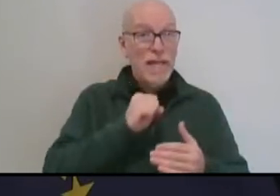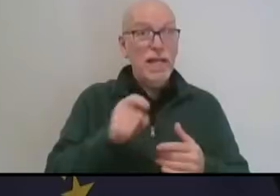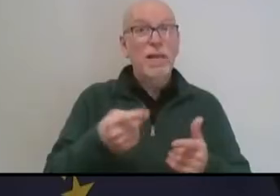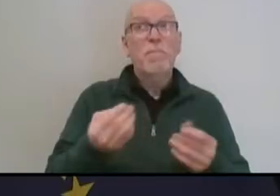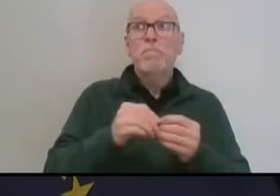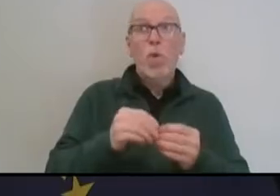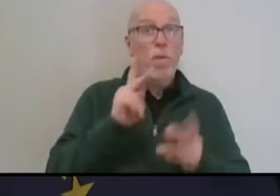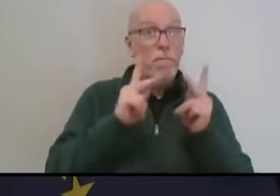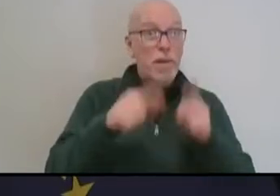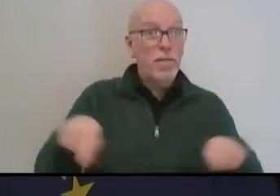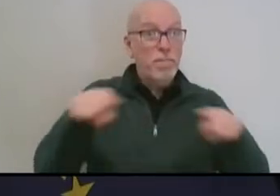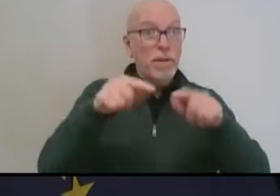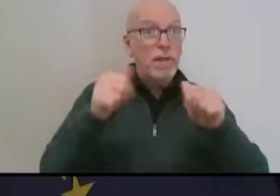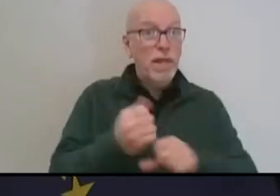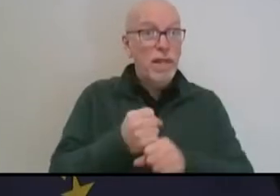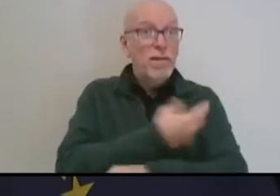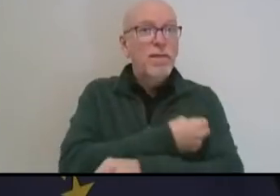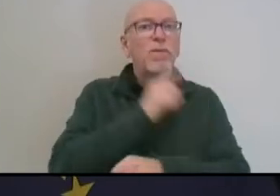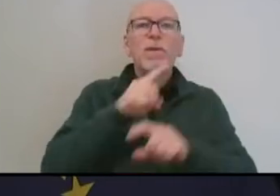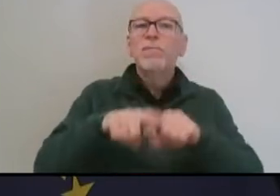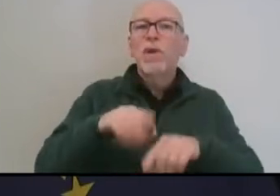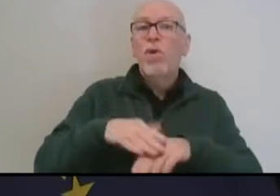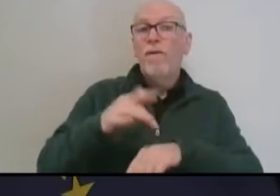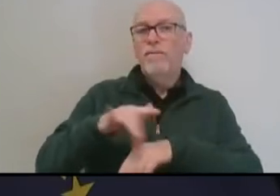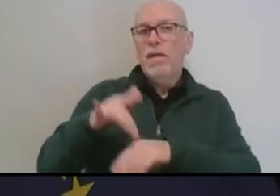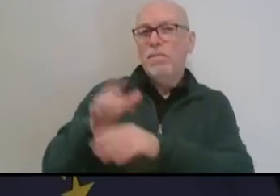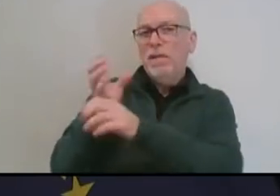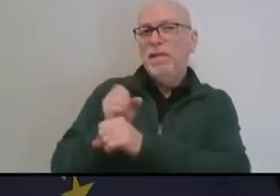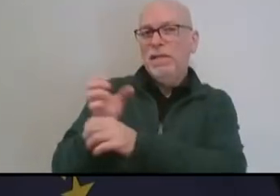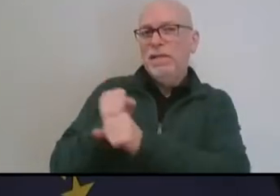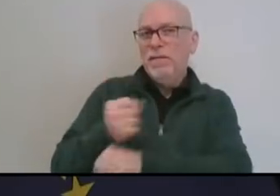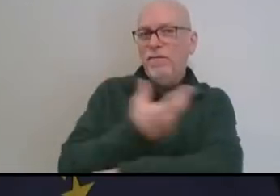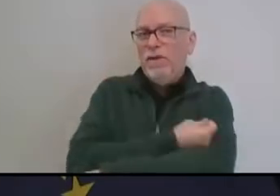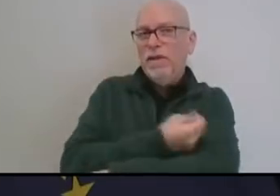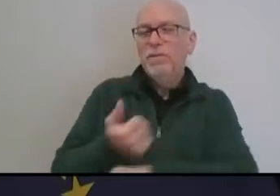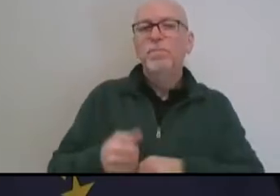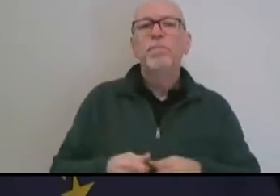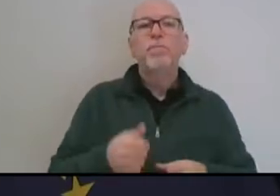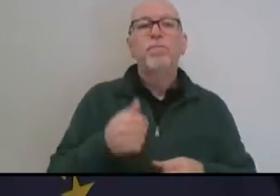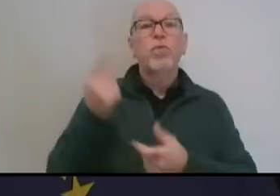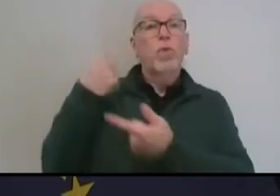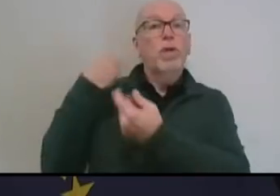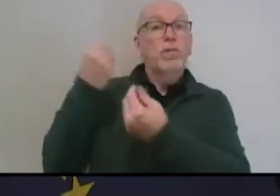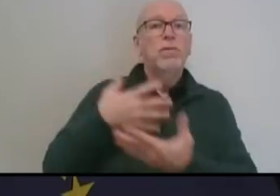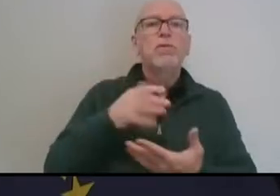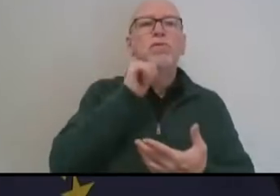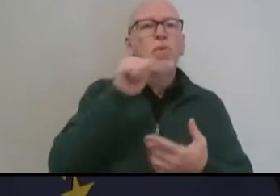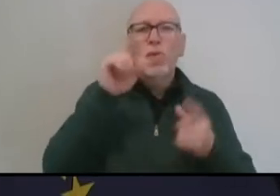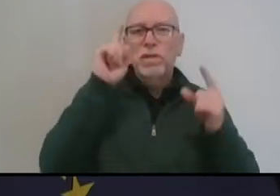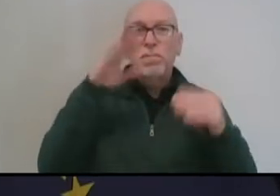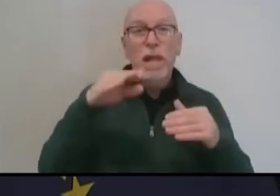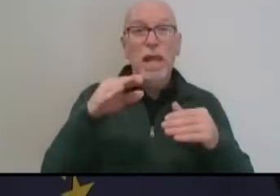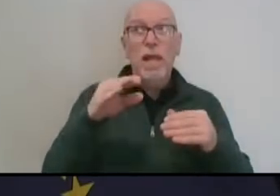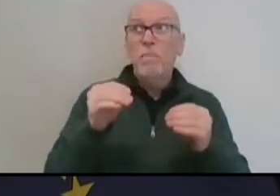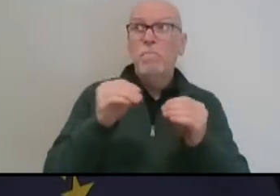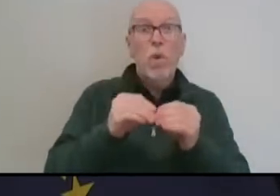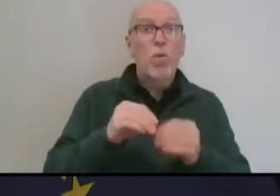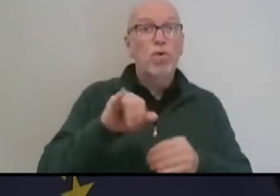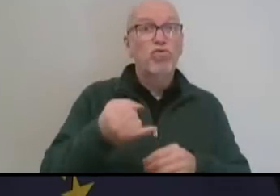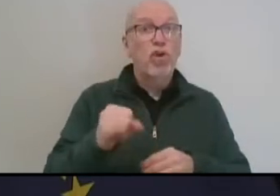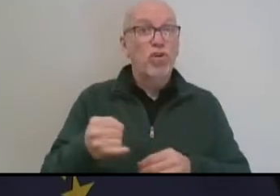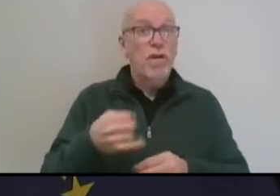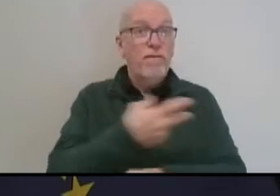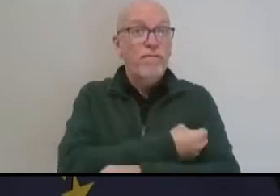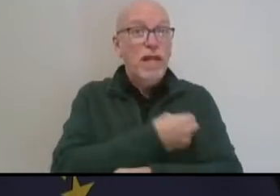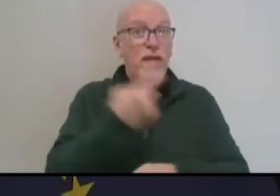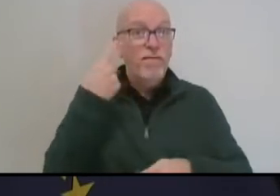Hoosiers is solely dependent on the availability of vaccine. We have been told not to expect additional Johnson & Johnson vaccine for the